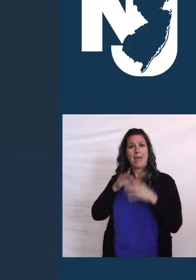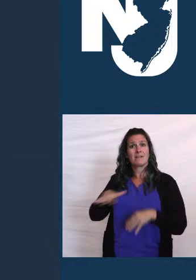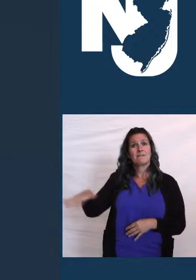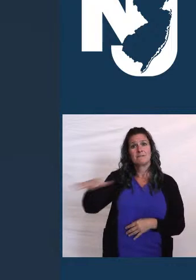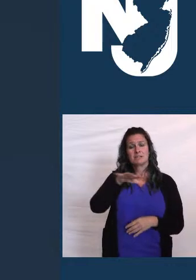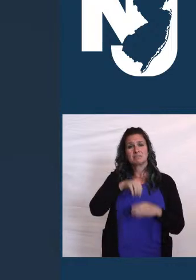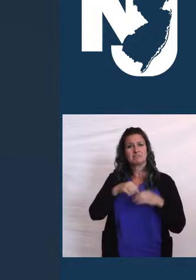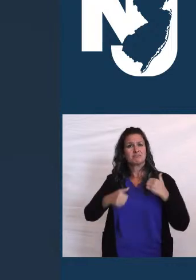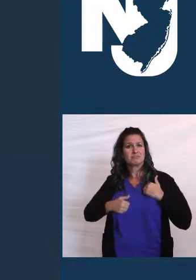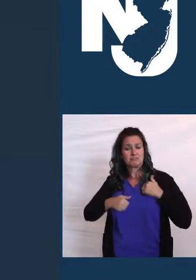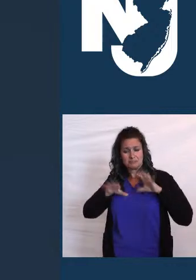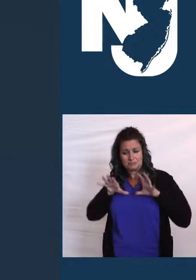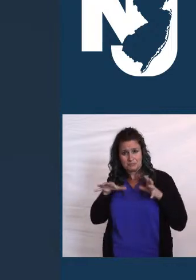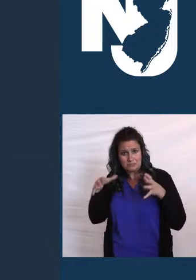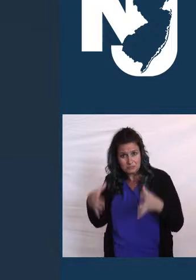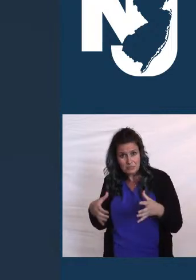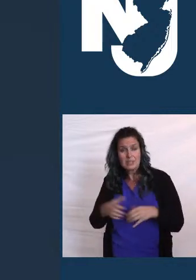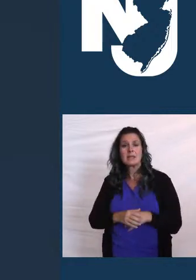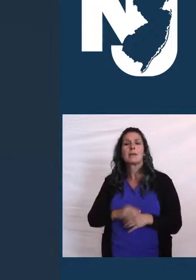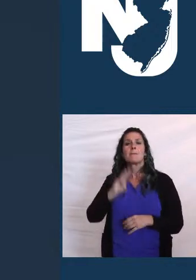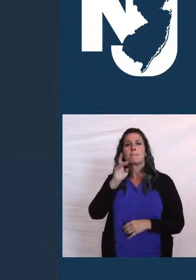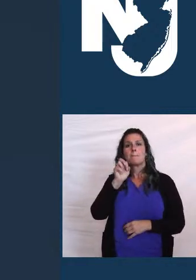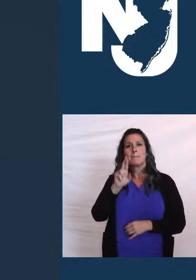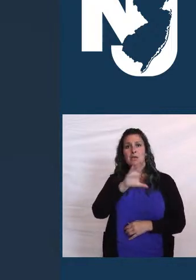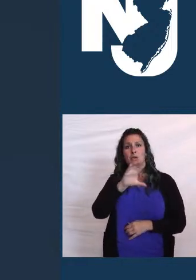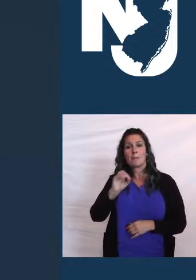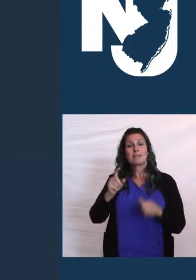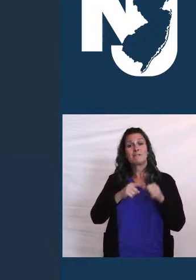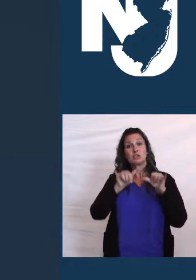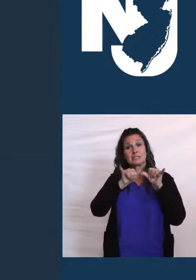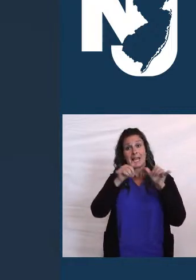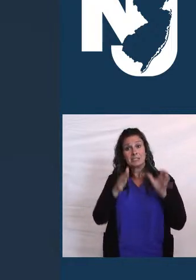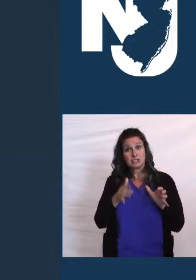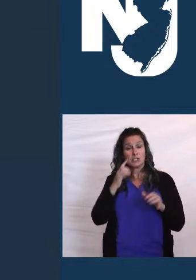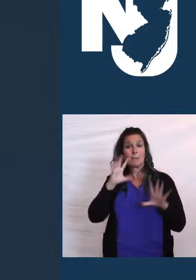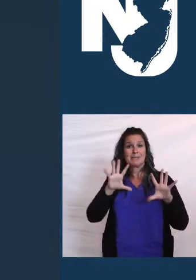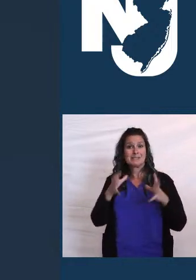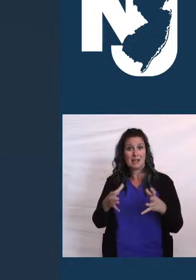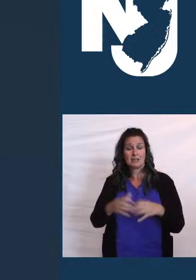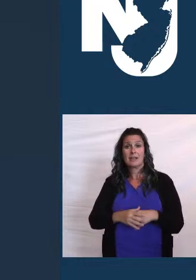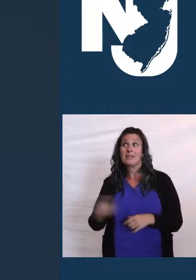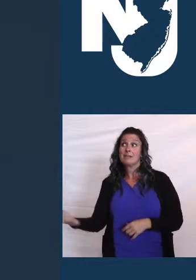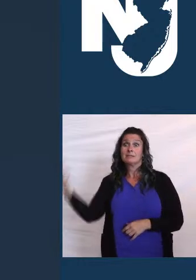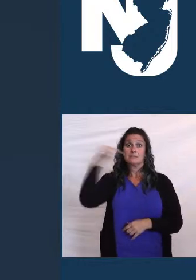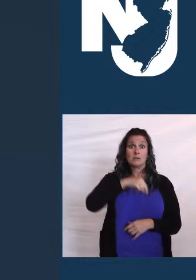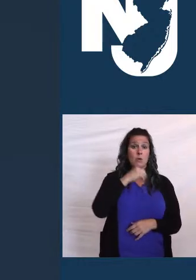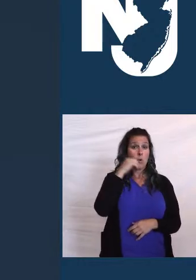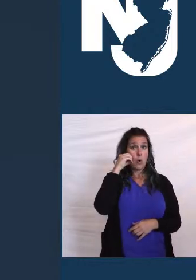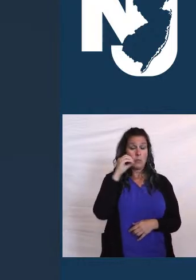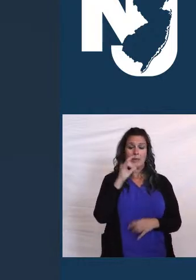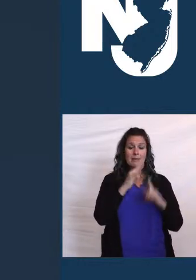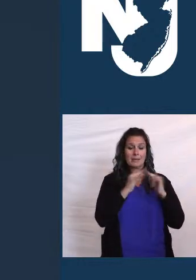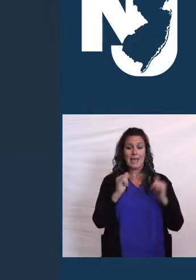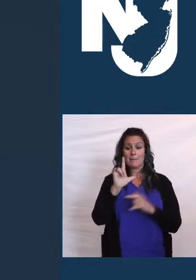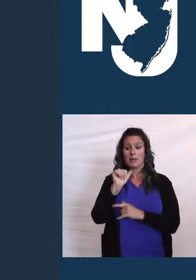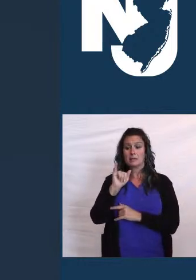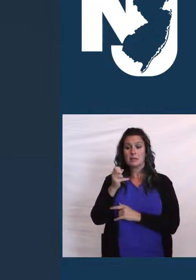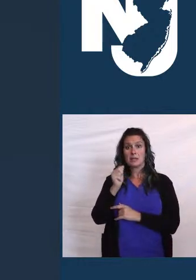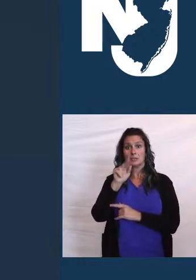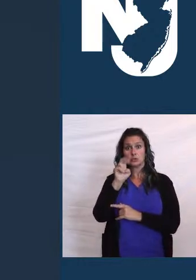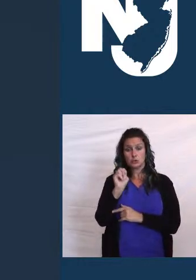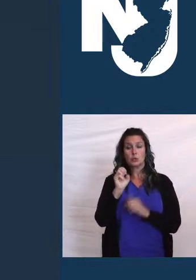of Baker Company in the 1st Engineer Battalion, and then one more year back home at Camp Lejeune with the 8th